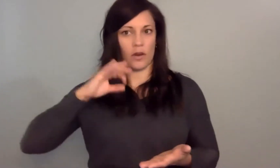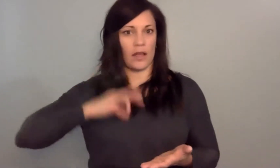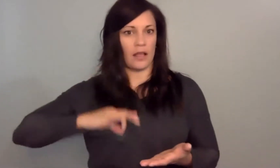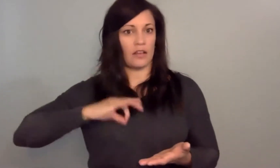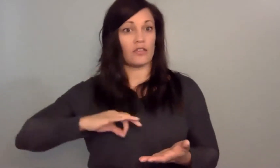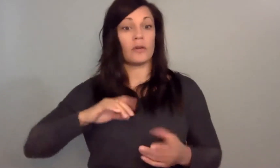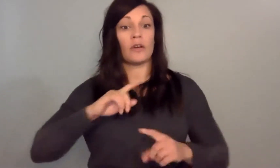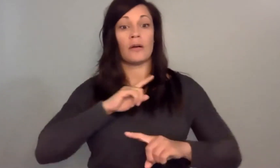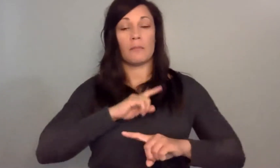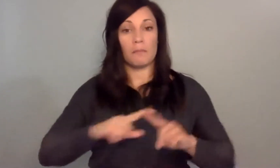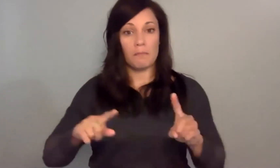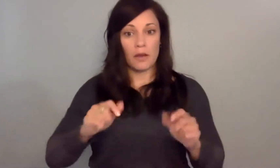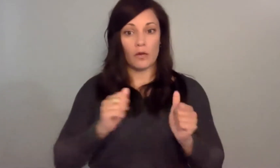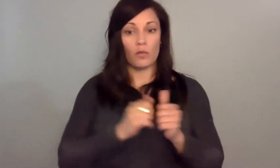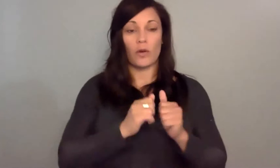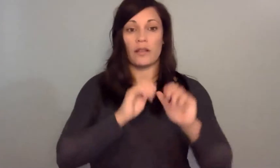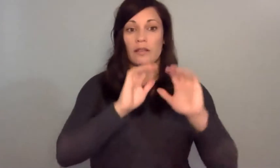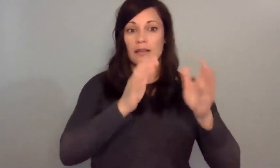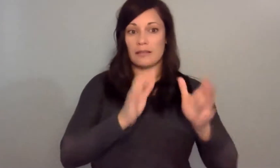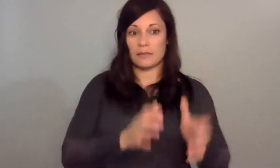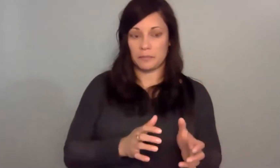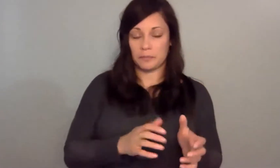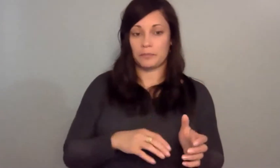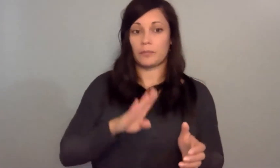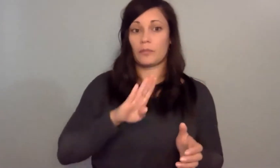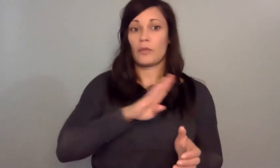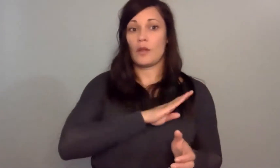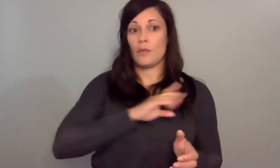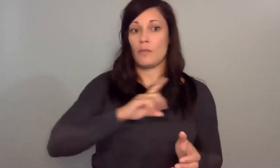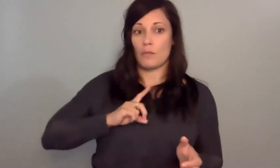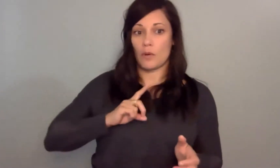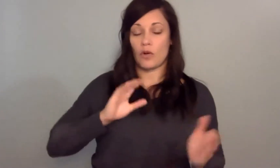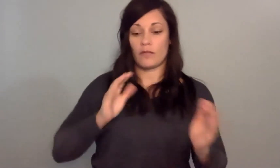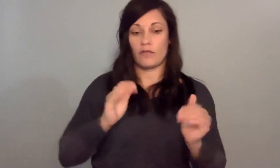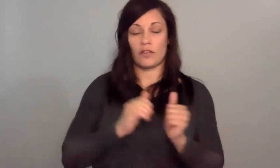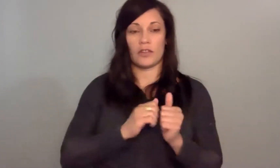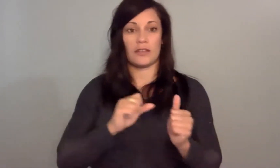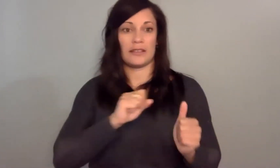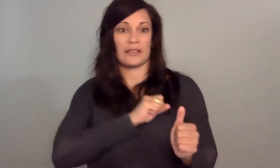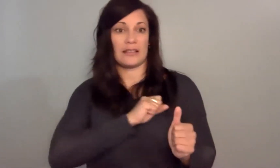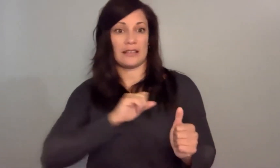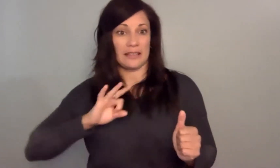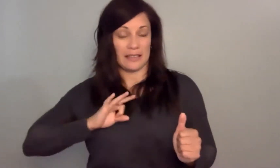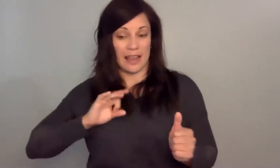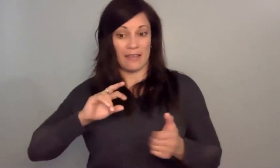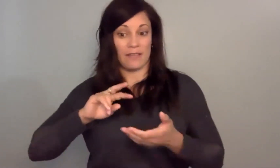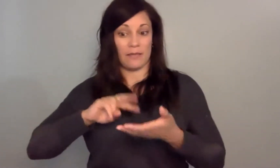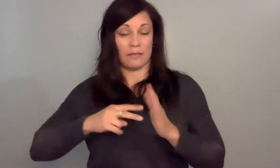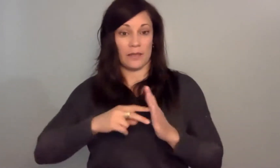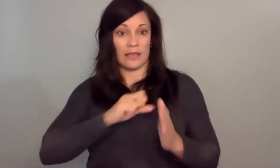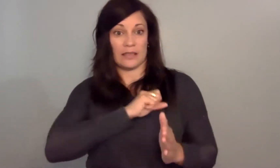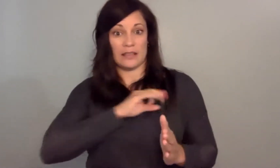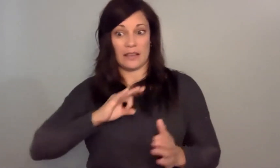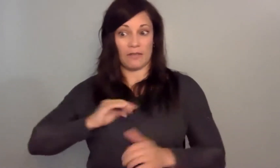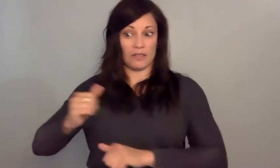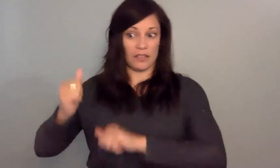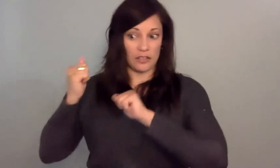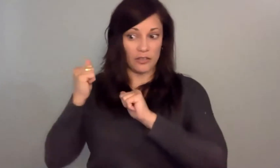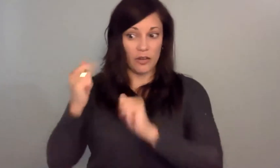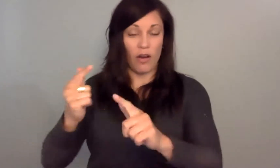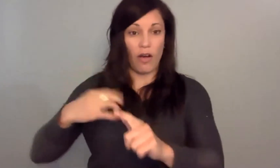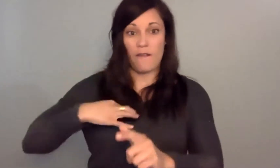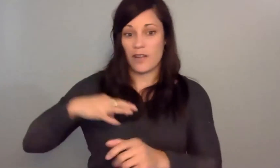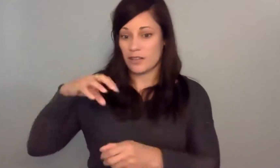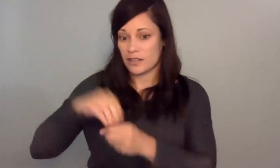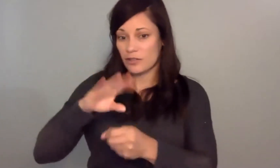those demographic categories of board versus staff, the staff is not meant to be the entirety of the volunteer base of your